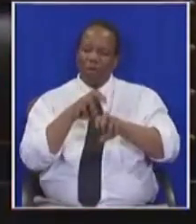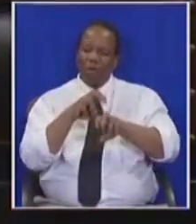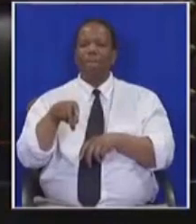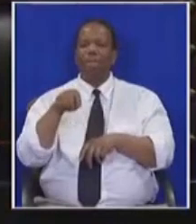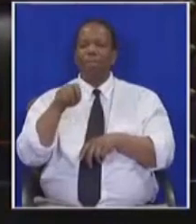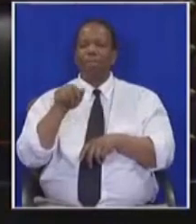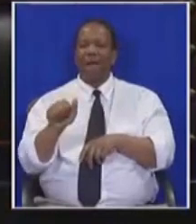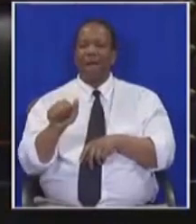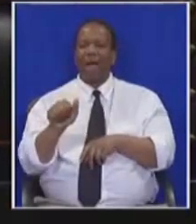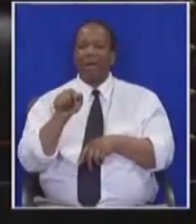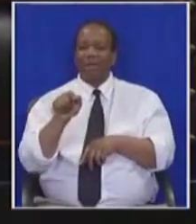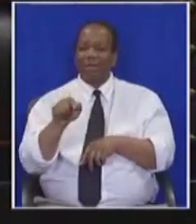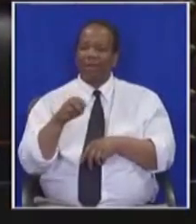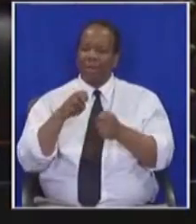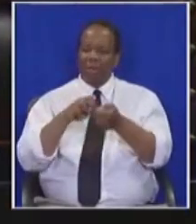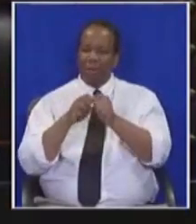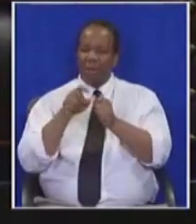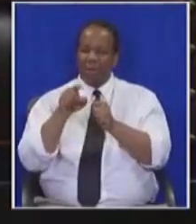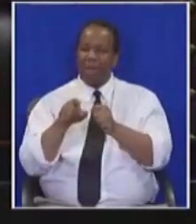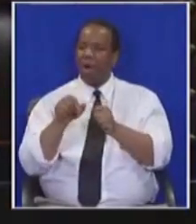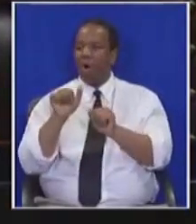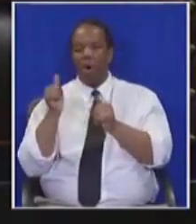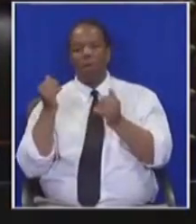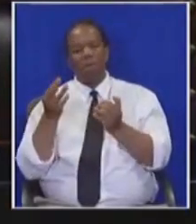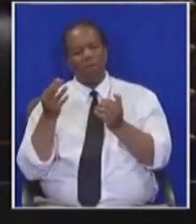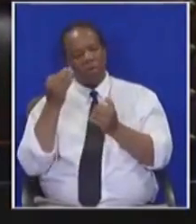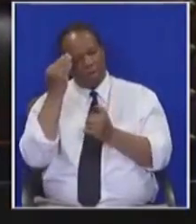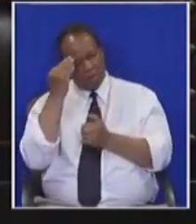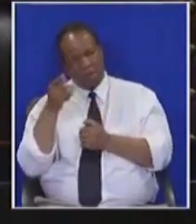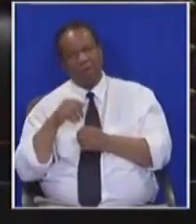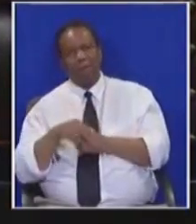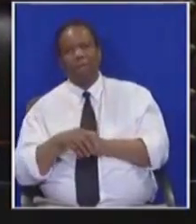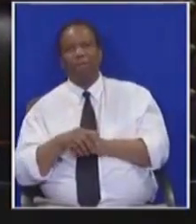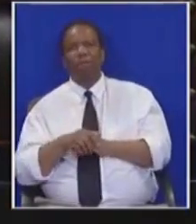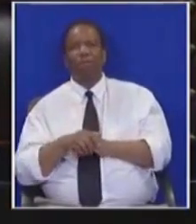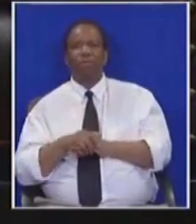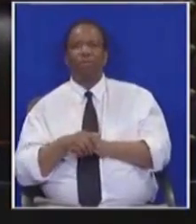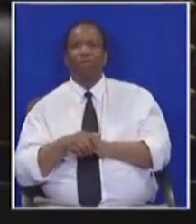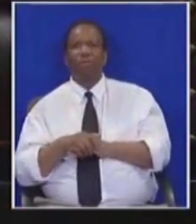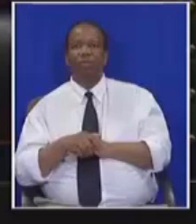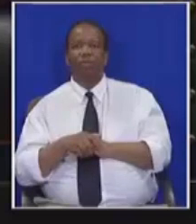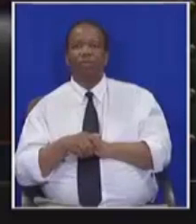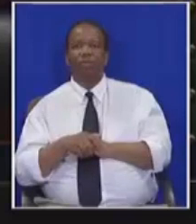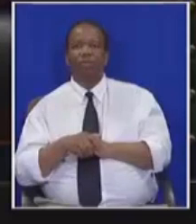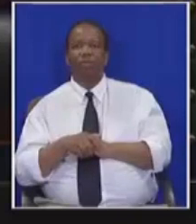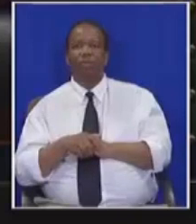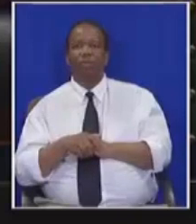the basis of what the honorable Khawula is saying. Mm-mm. And she is being